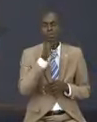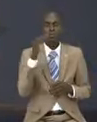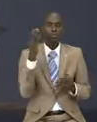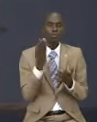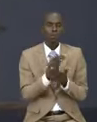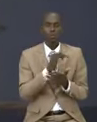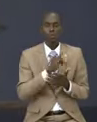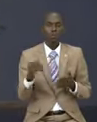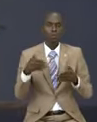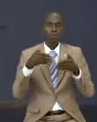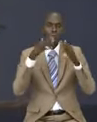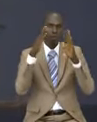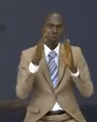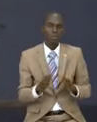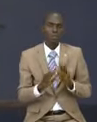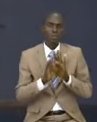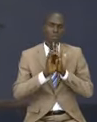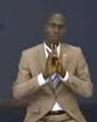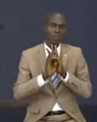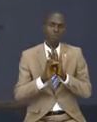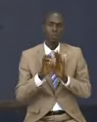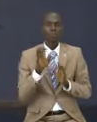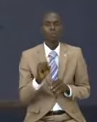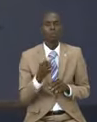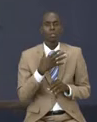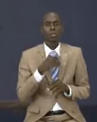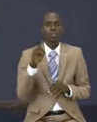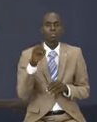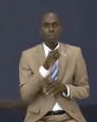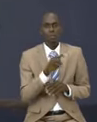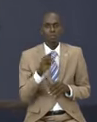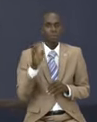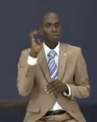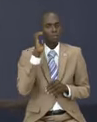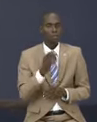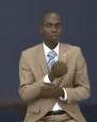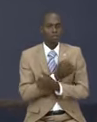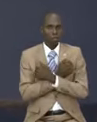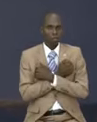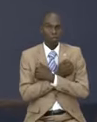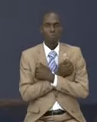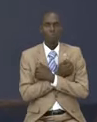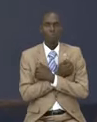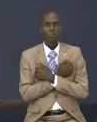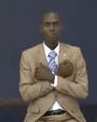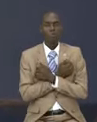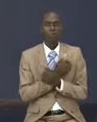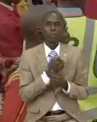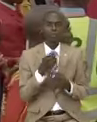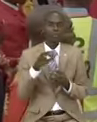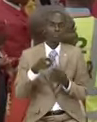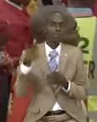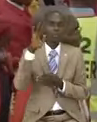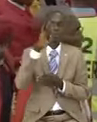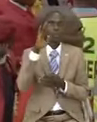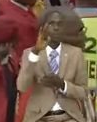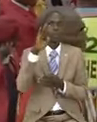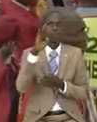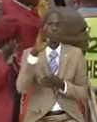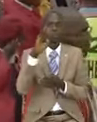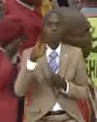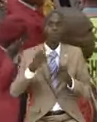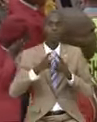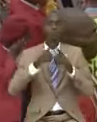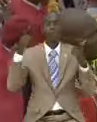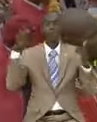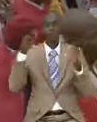mentor. And therefore, he launched spiritual missile to all over the world,